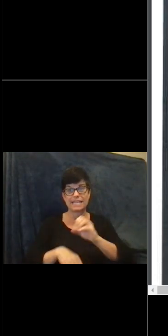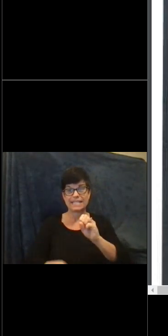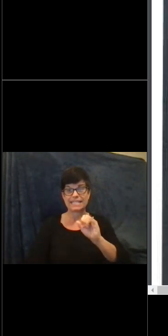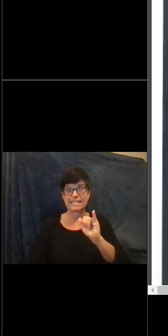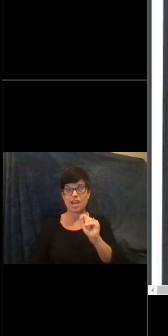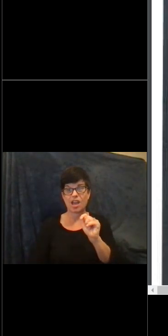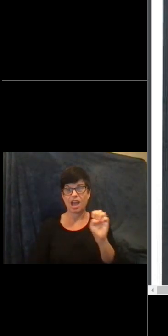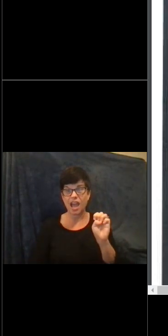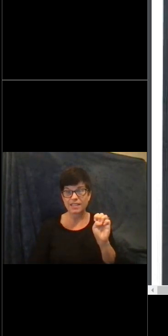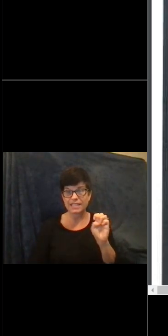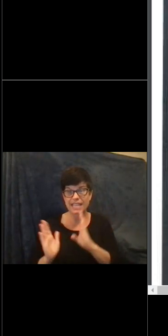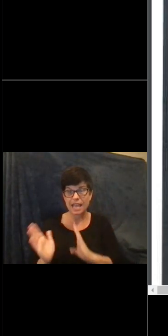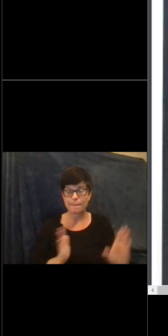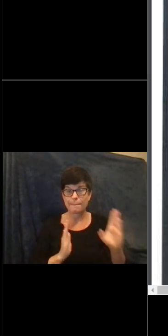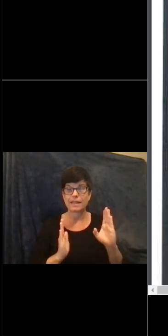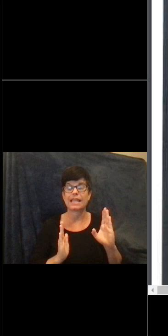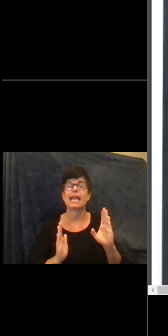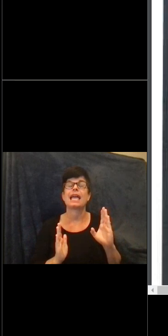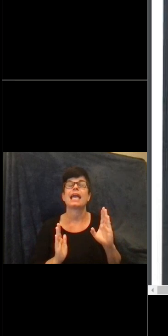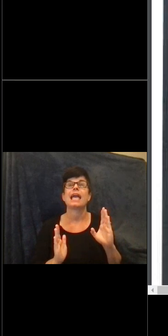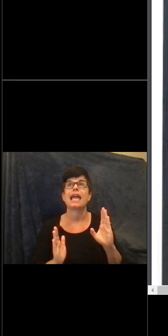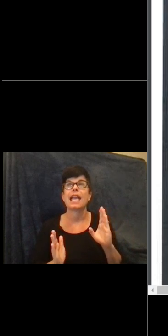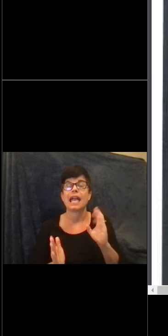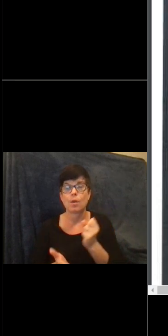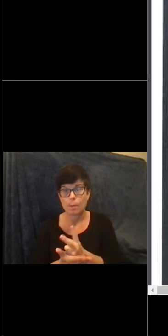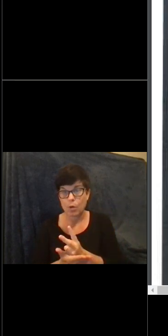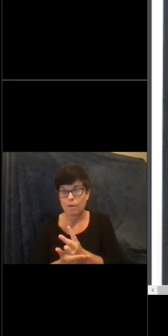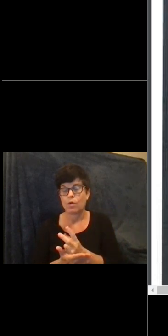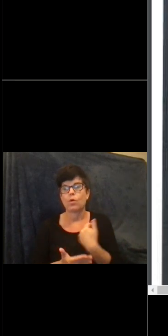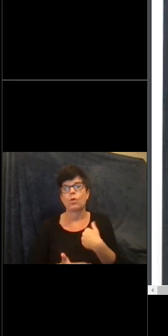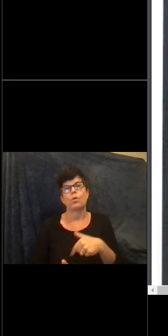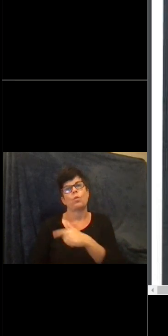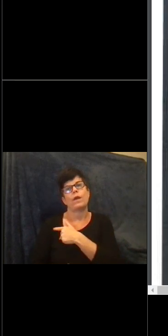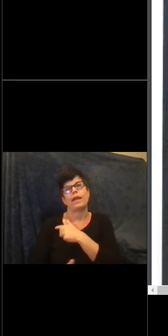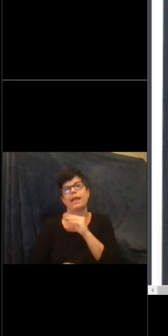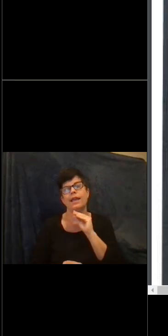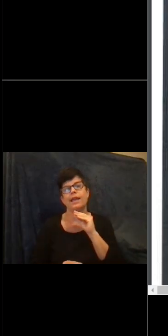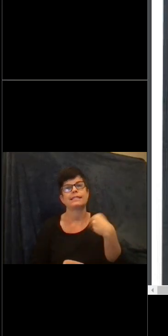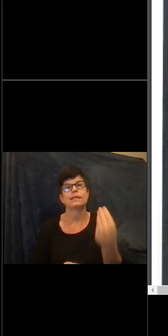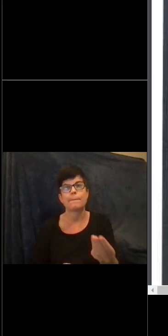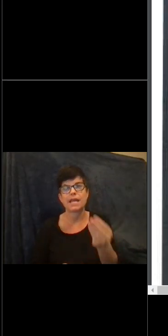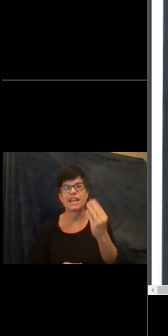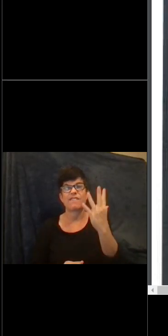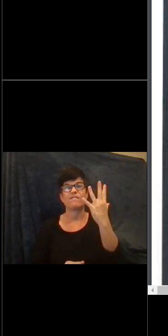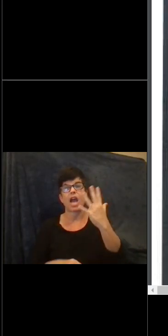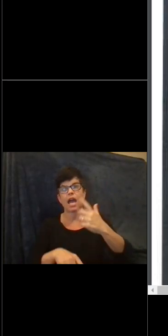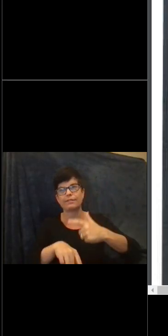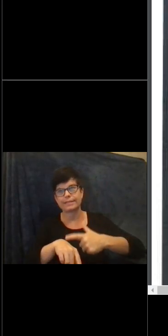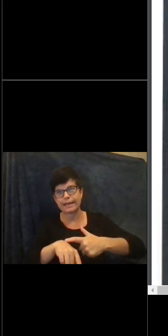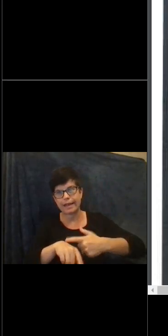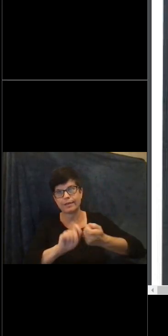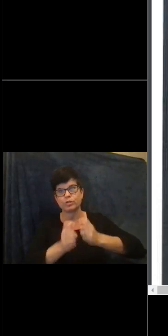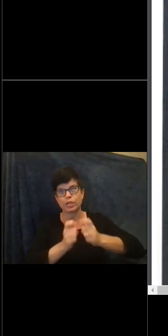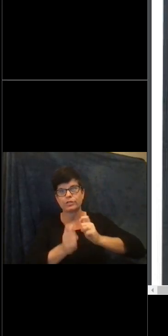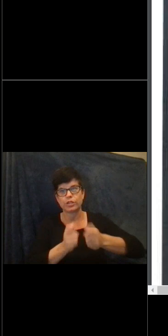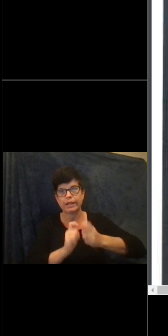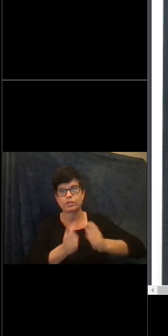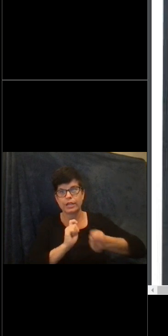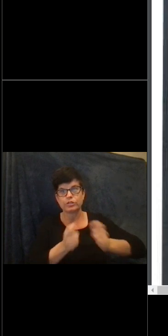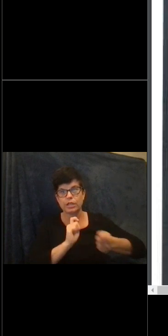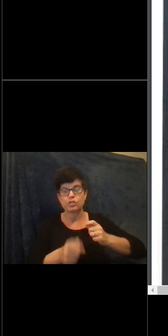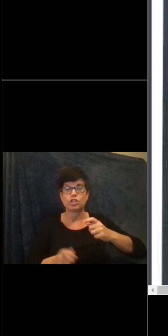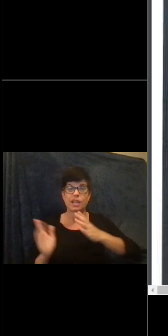in 5 different iterations. And staff can tell you that we resubmitted these plans 5 different times to work